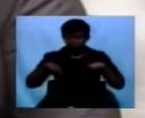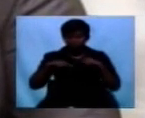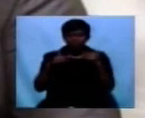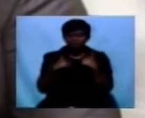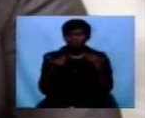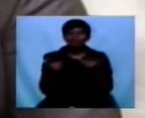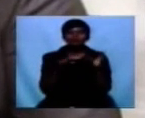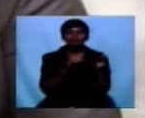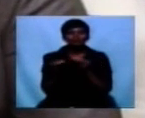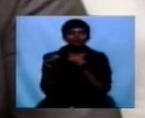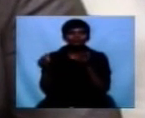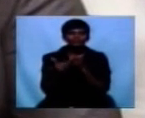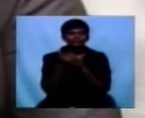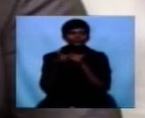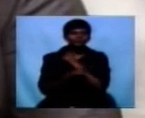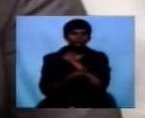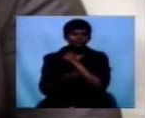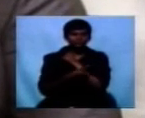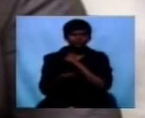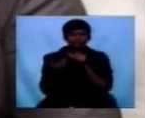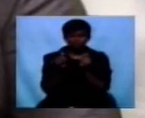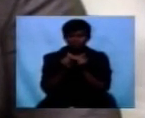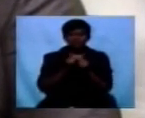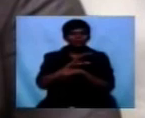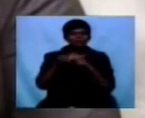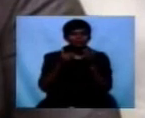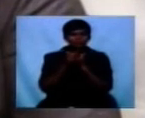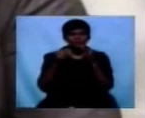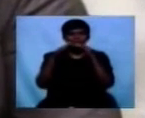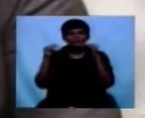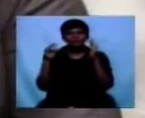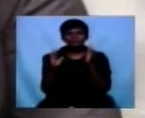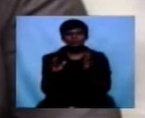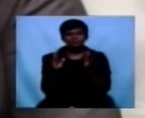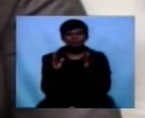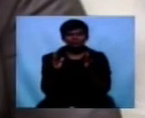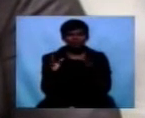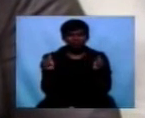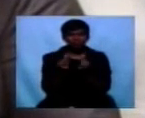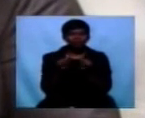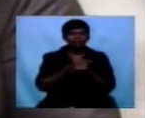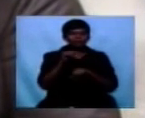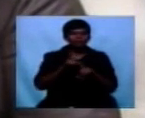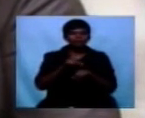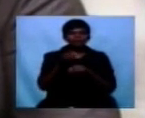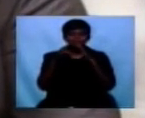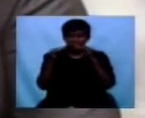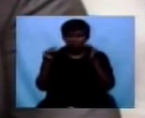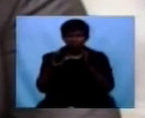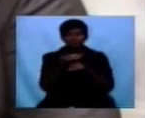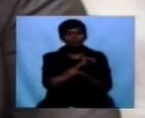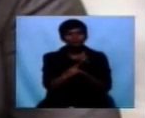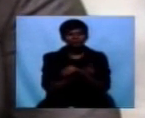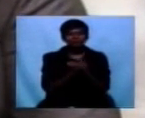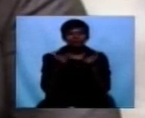ministry, department that is dealing with all the housing, and of course the National Housing Authority. It is